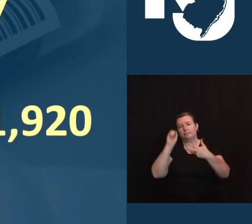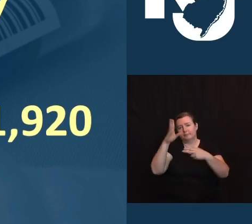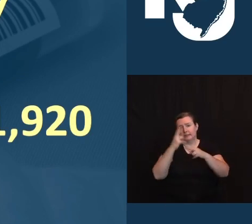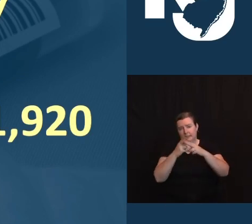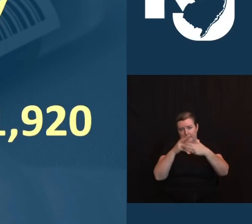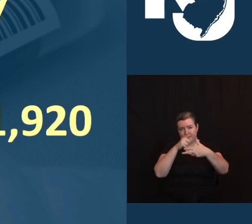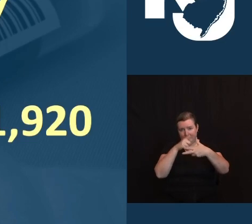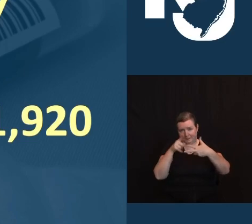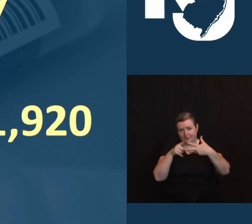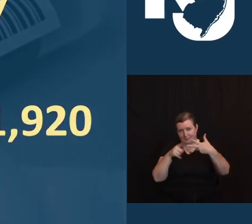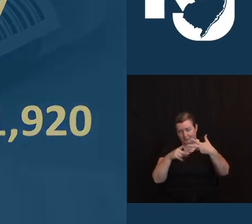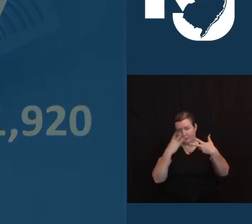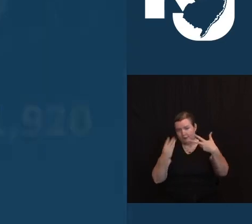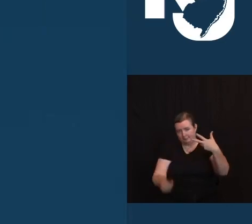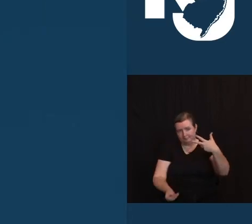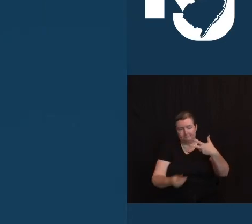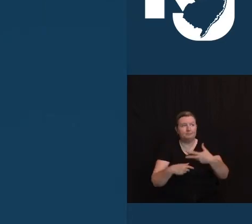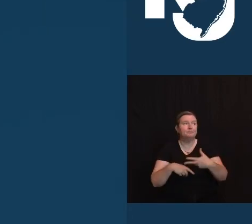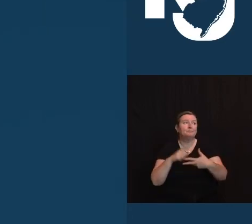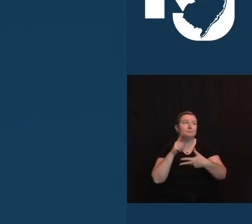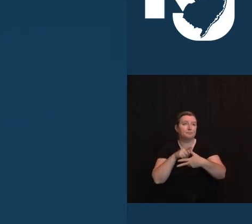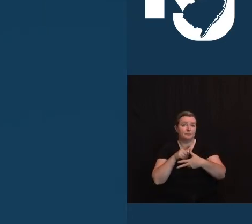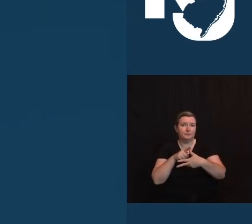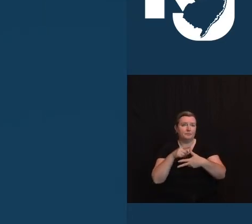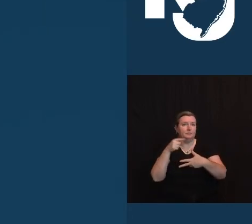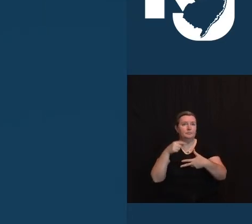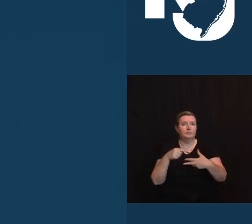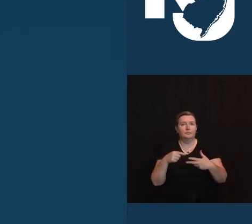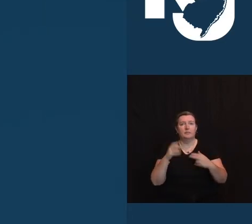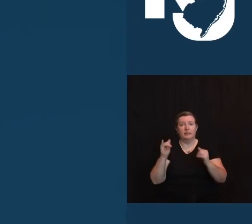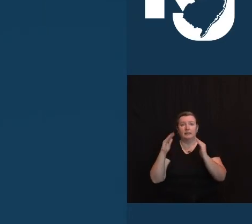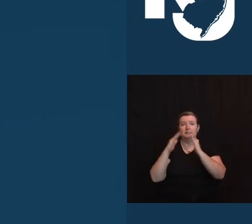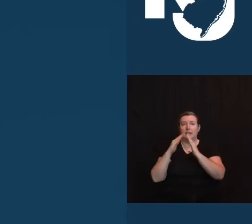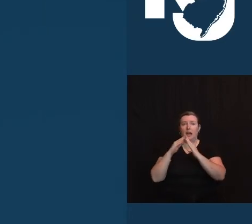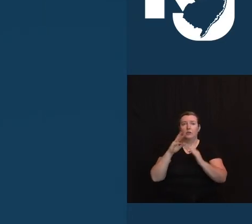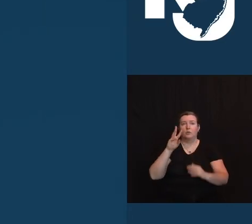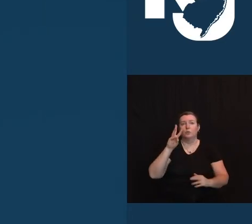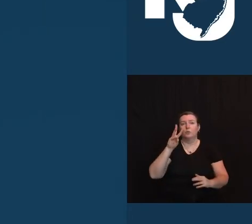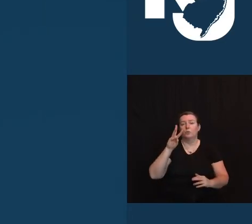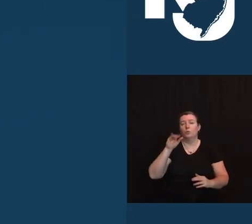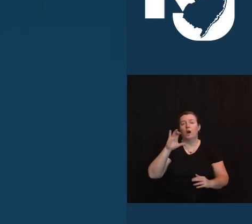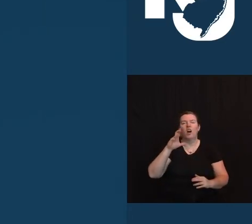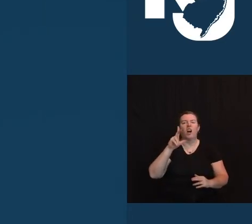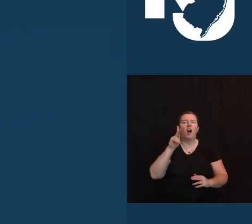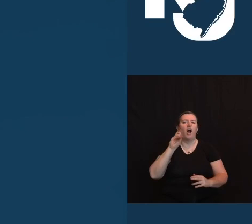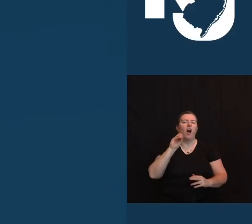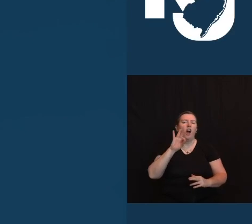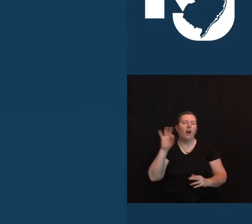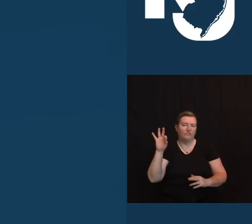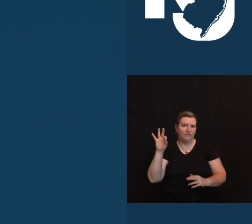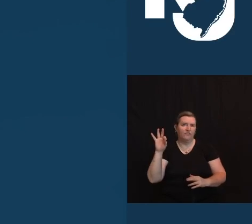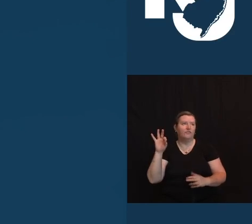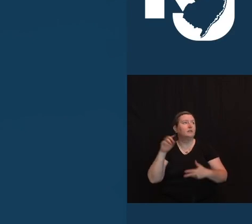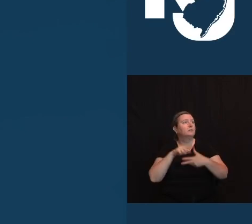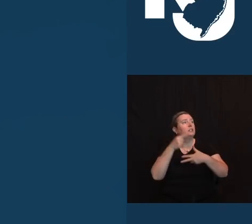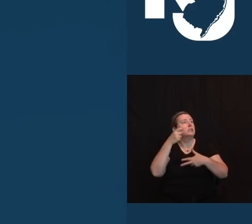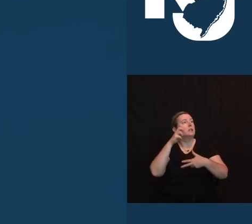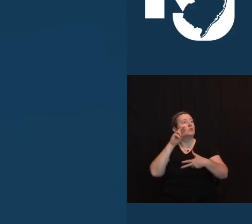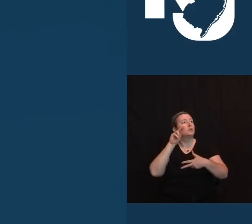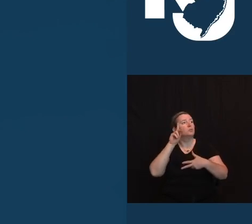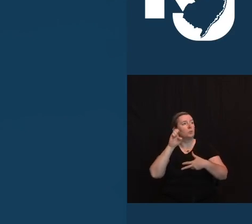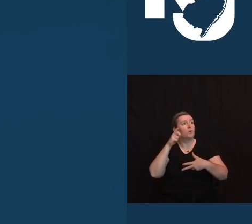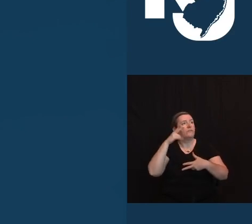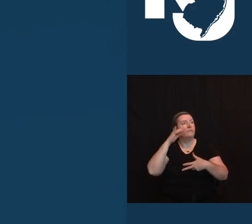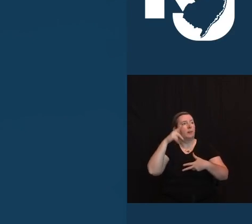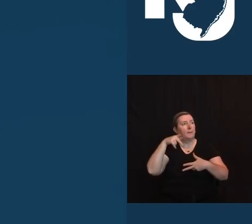have lost. We'll begin in Wyckoff in Bergen County to remember Alben and Gertrude Albert. They went